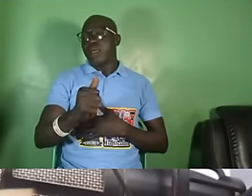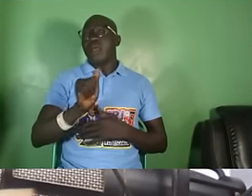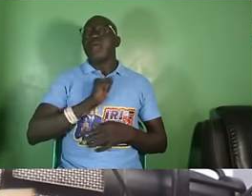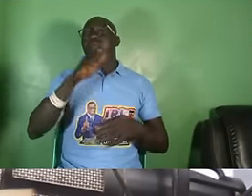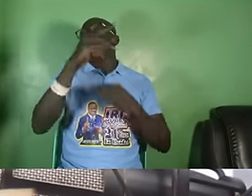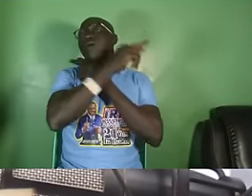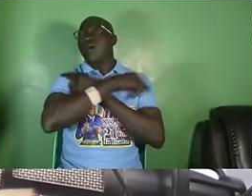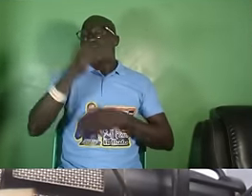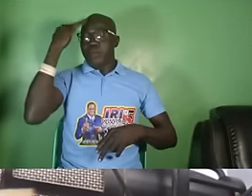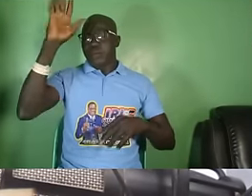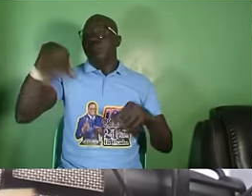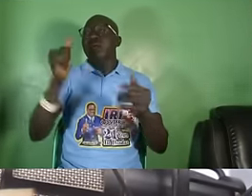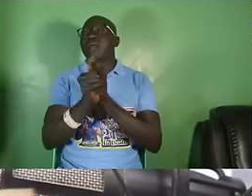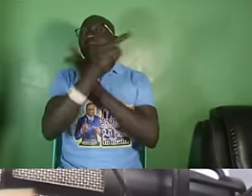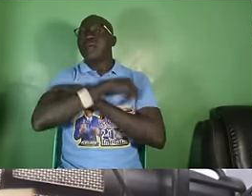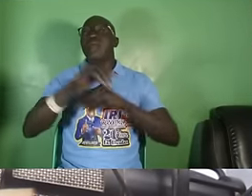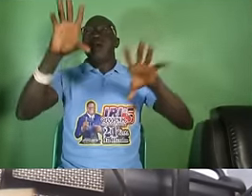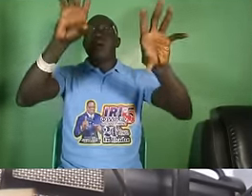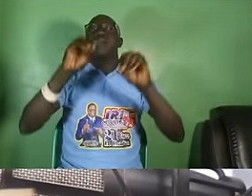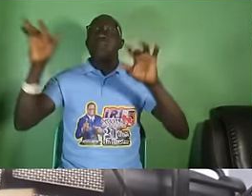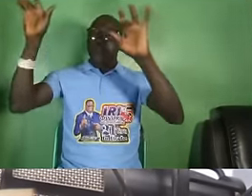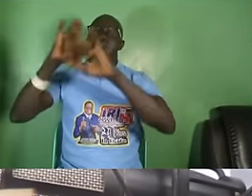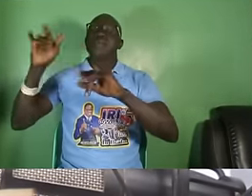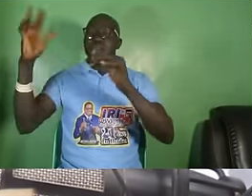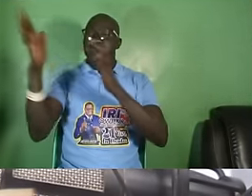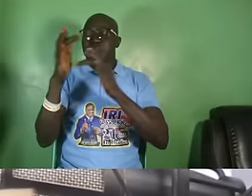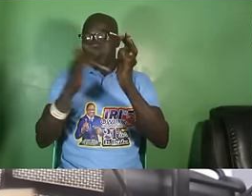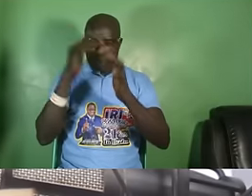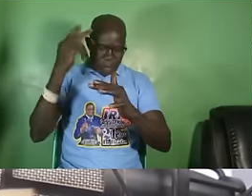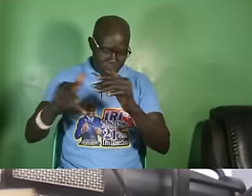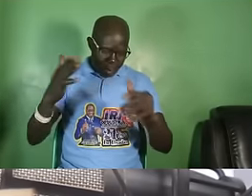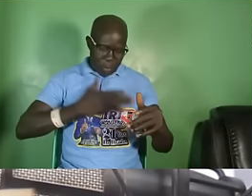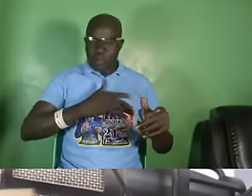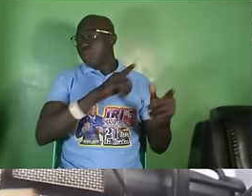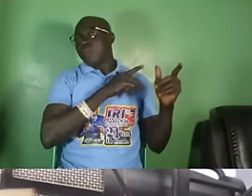Ọkàn rẹ̀ balẹ̀. Wà á dẹ̀ rán àánú gbà. Jésù Olúwa wa.